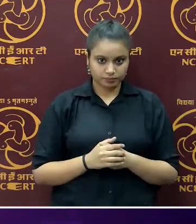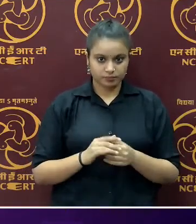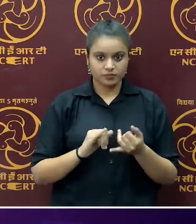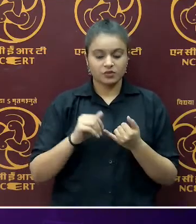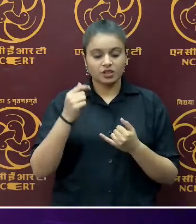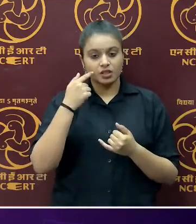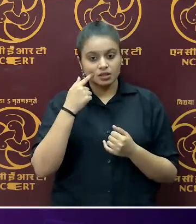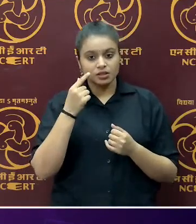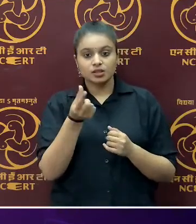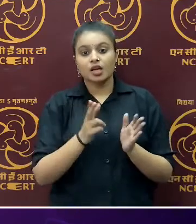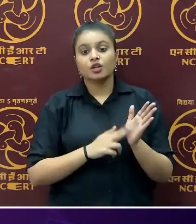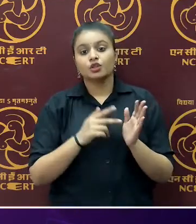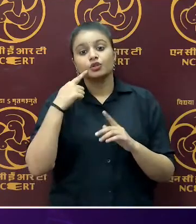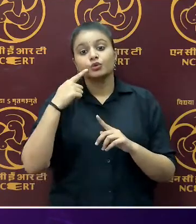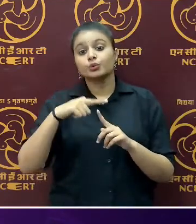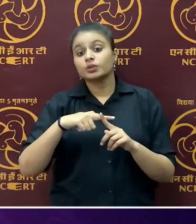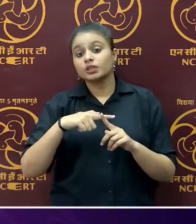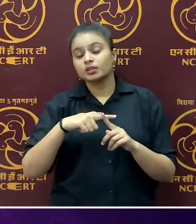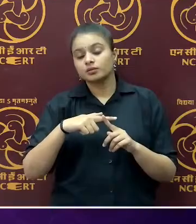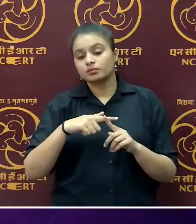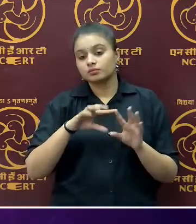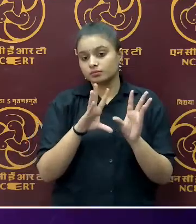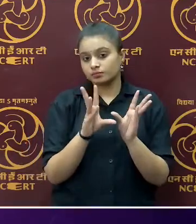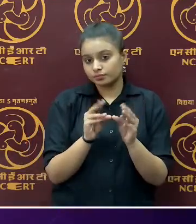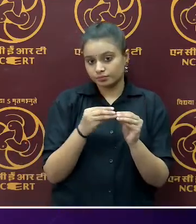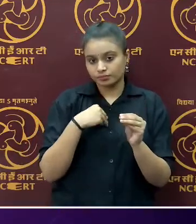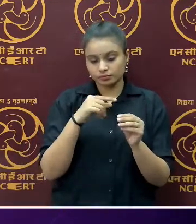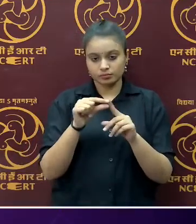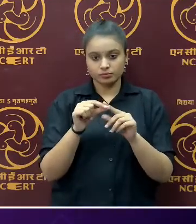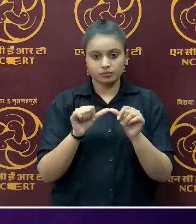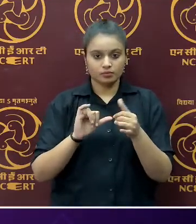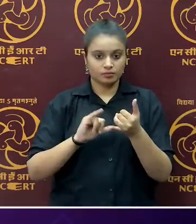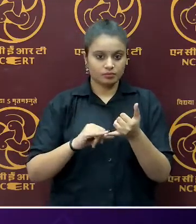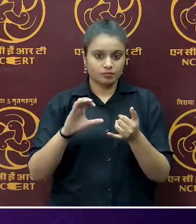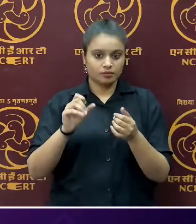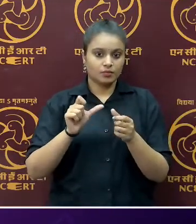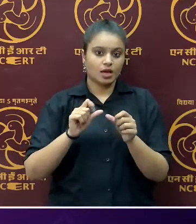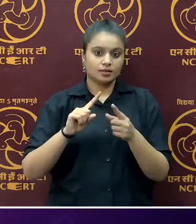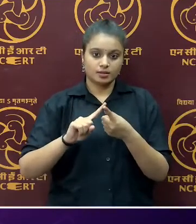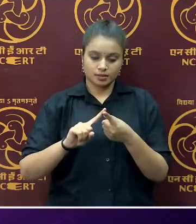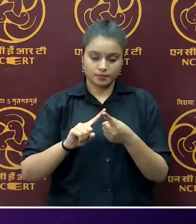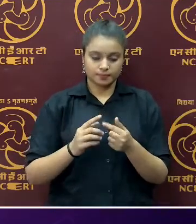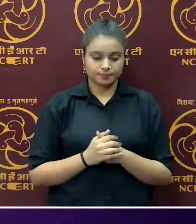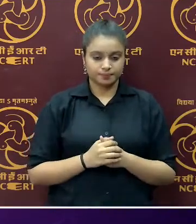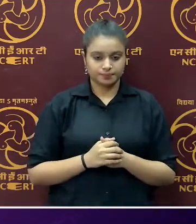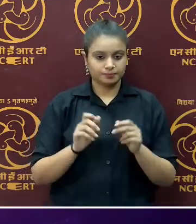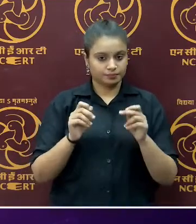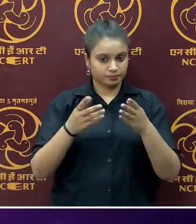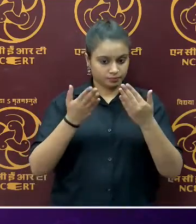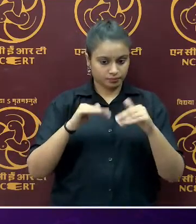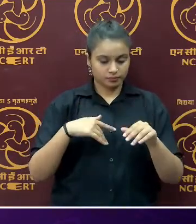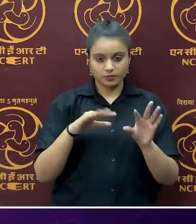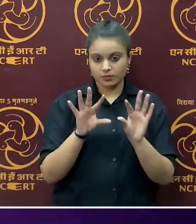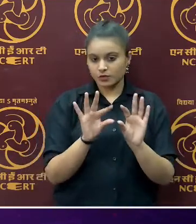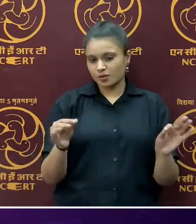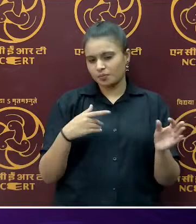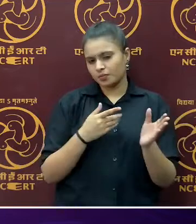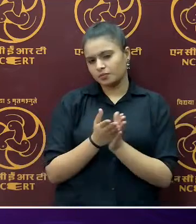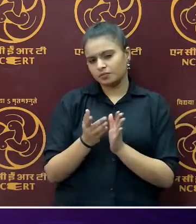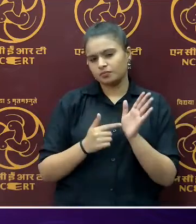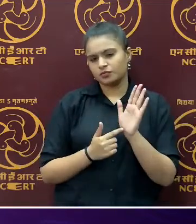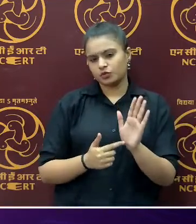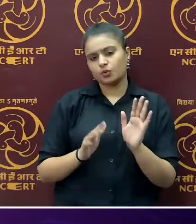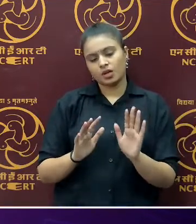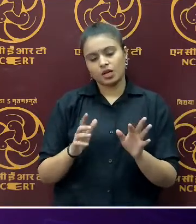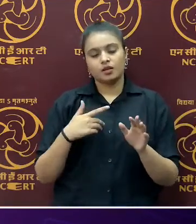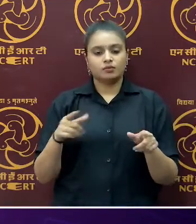for pressure. That's yes. Newton per meter square, we can call it as Pascal also. Okay. Great. Okay. So that is the simplest one I've shown you.